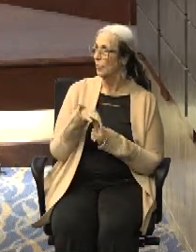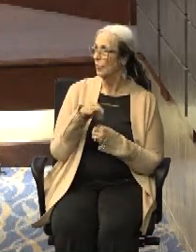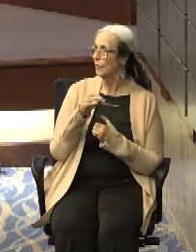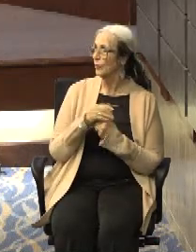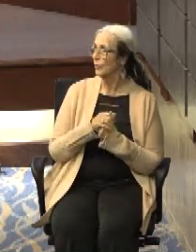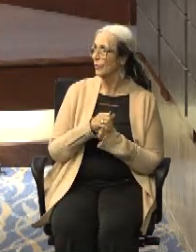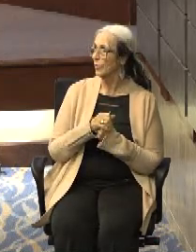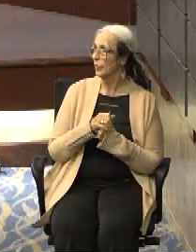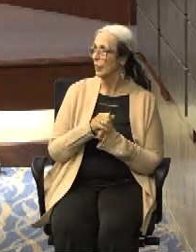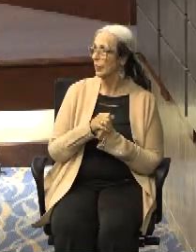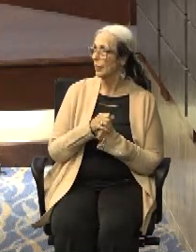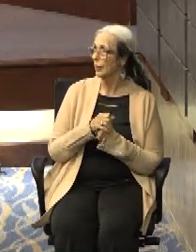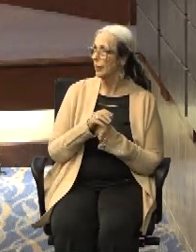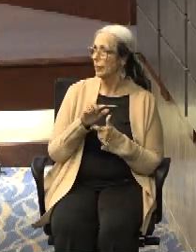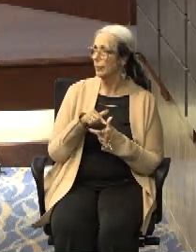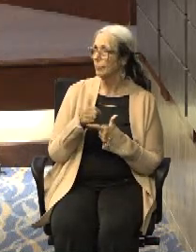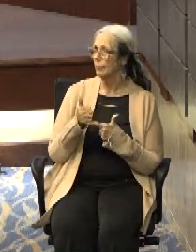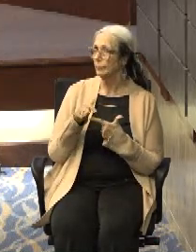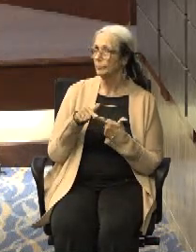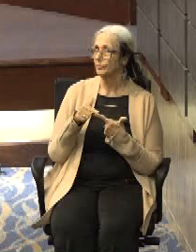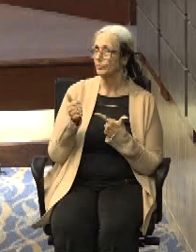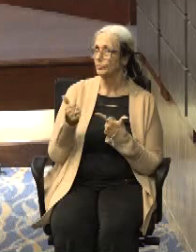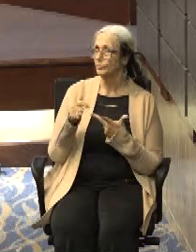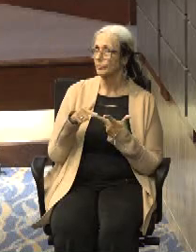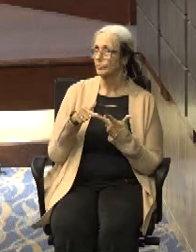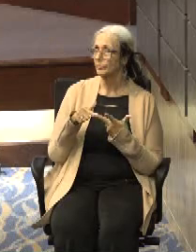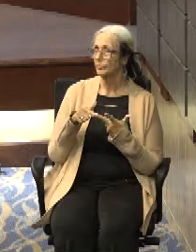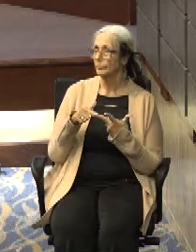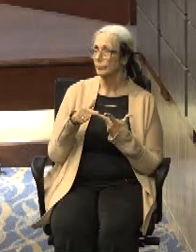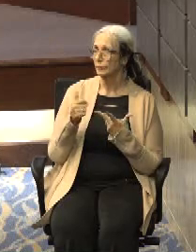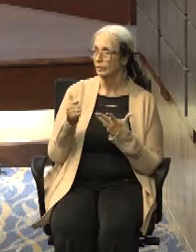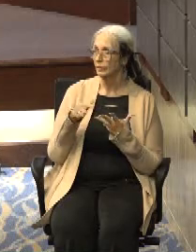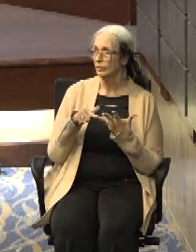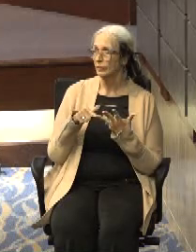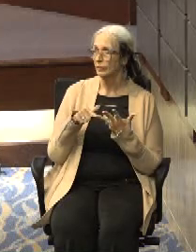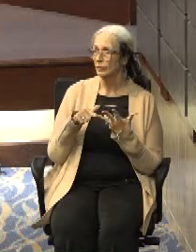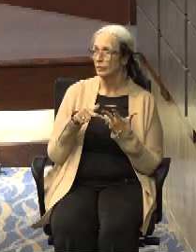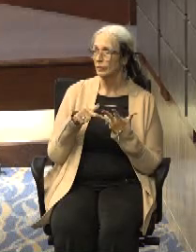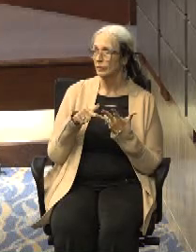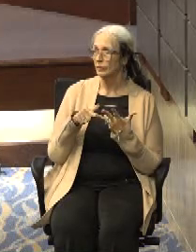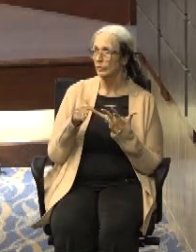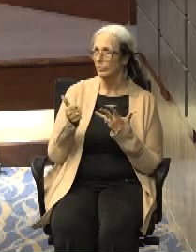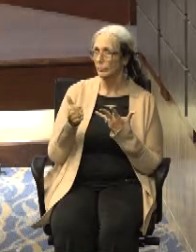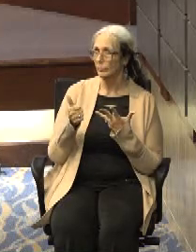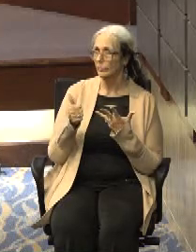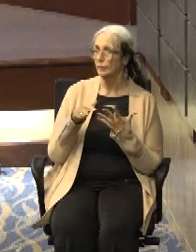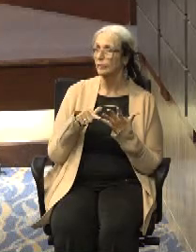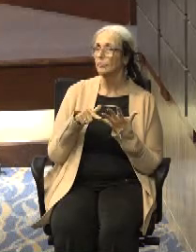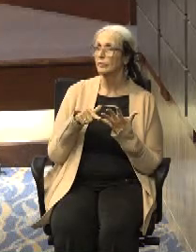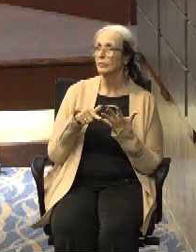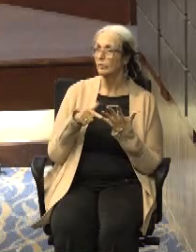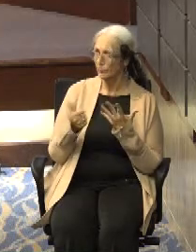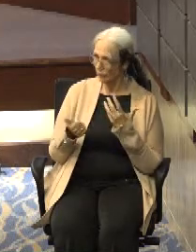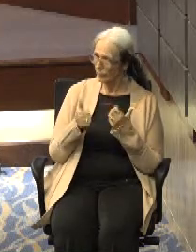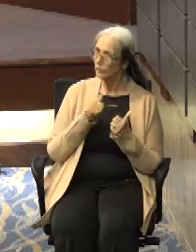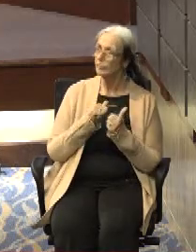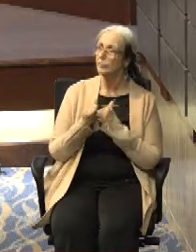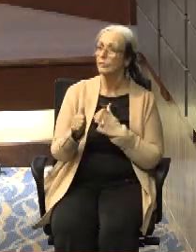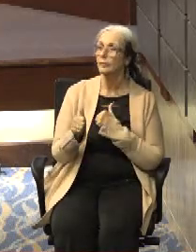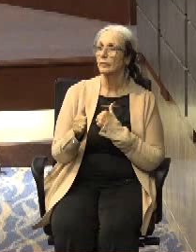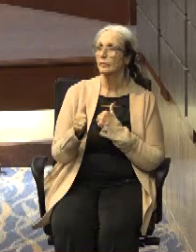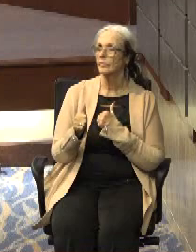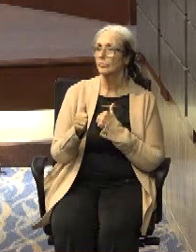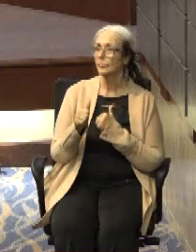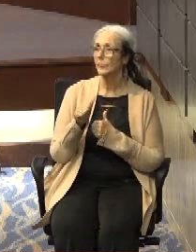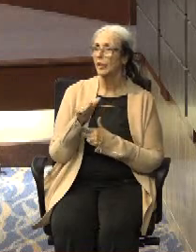council. Yes. Rodriguez? Aye. Holmes? Aye. Ewing? Yes. Meek? Yes. The motion carries. I'll move to